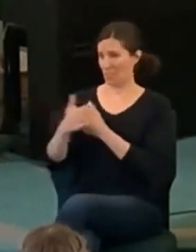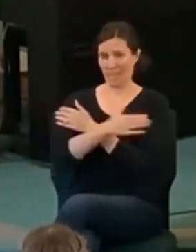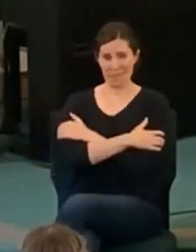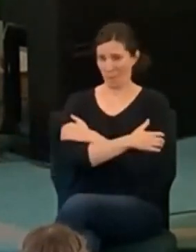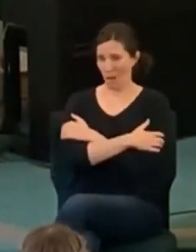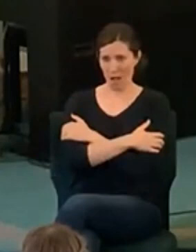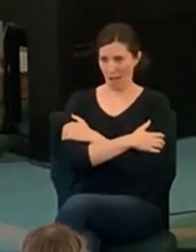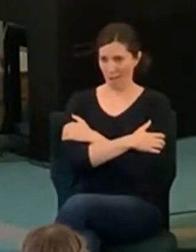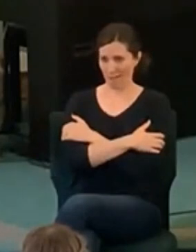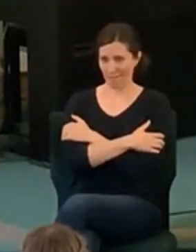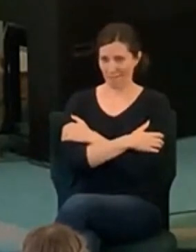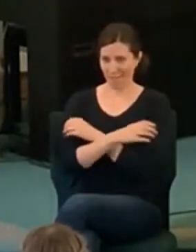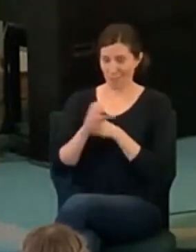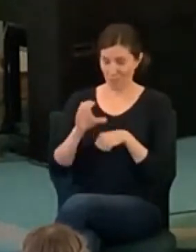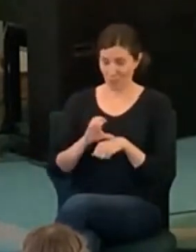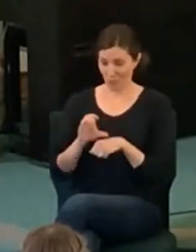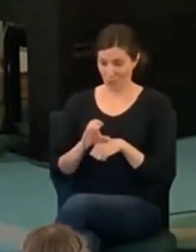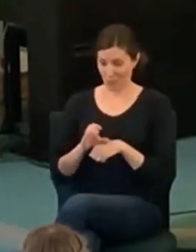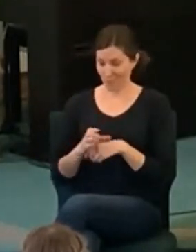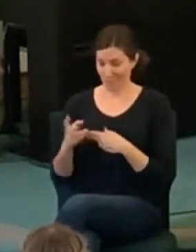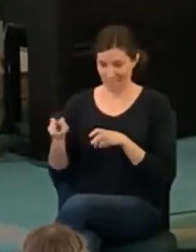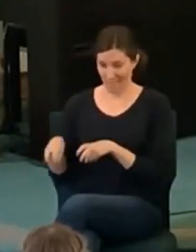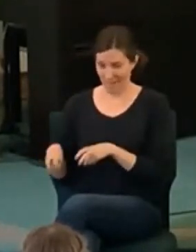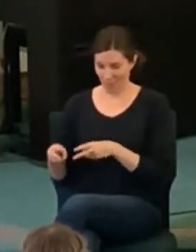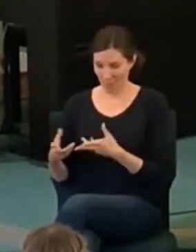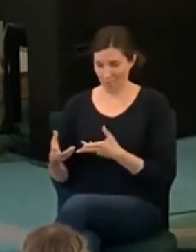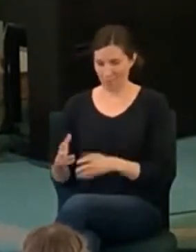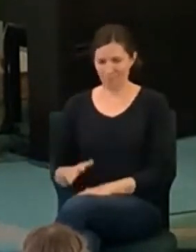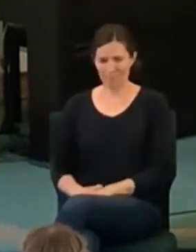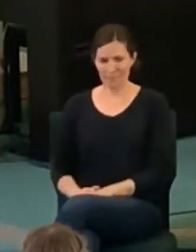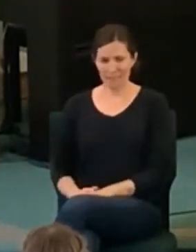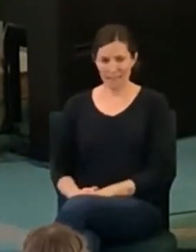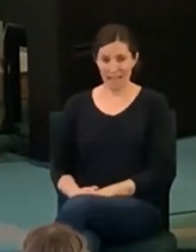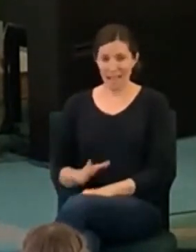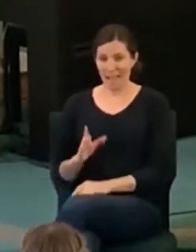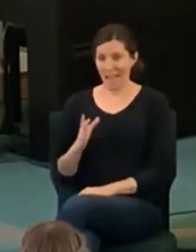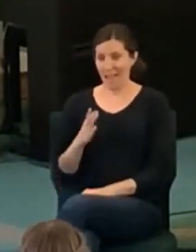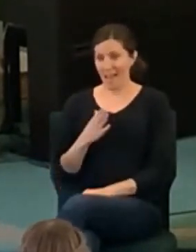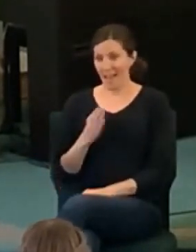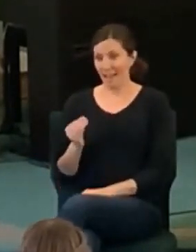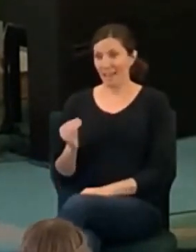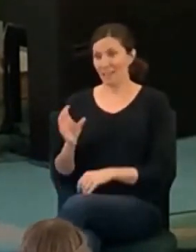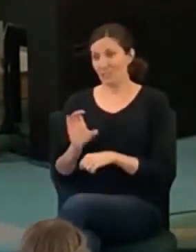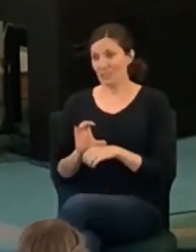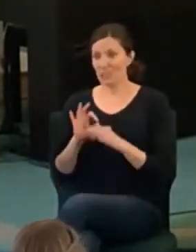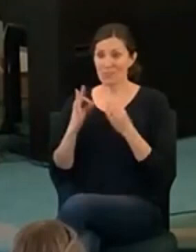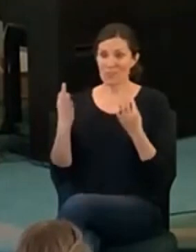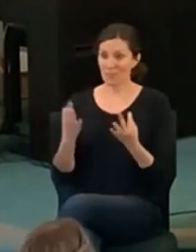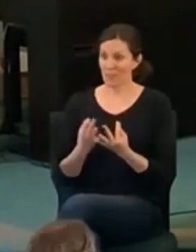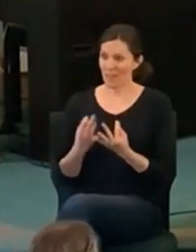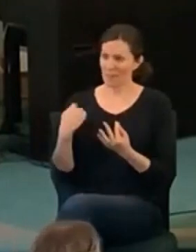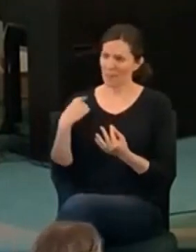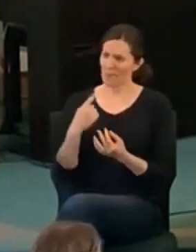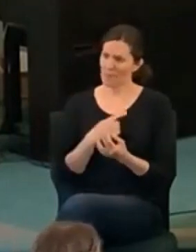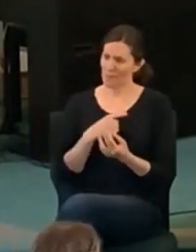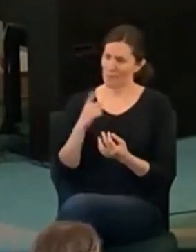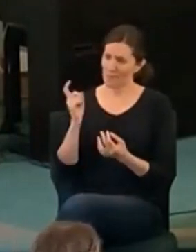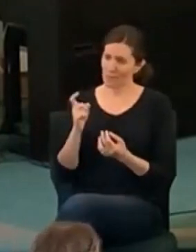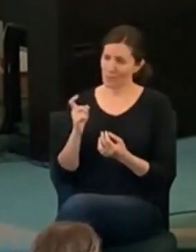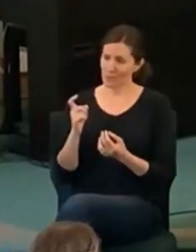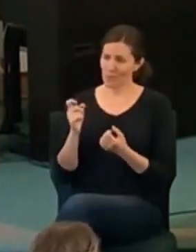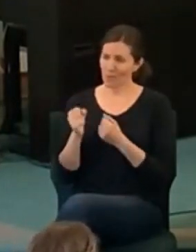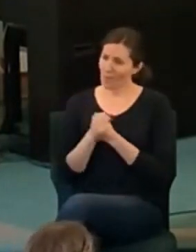other side of the story of how he gets rid of his addiction and gets his life right. But that's always stood out to me, that